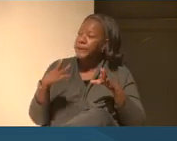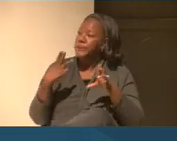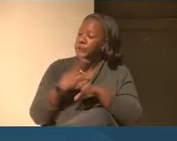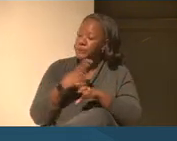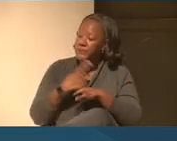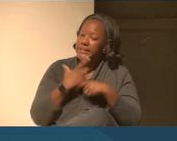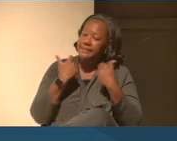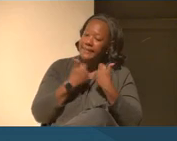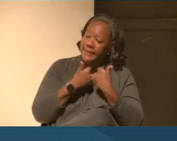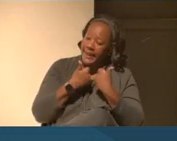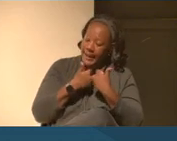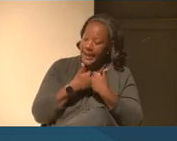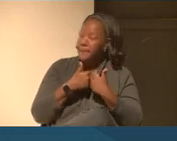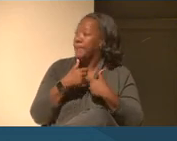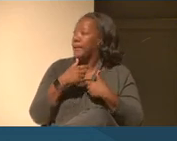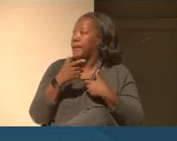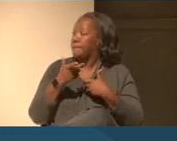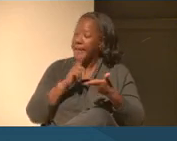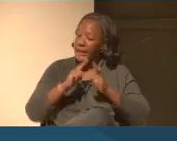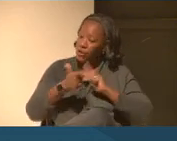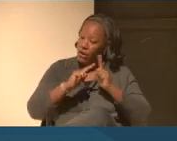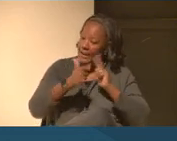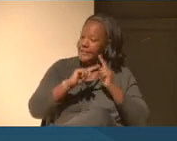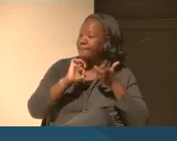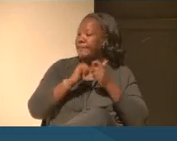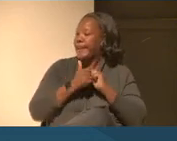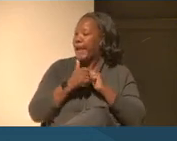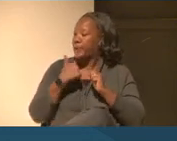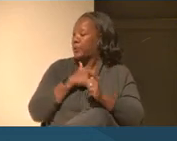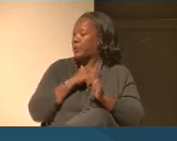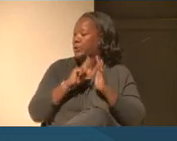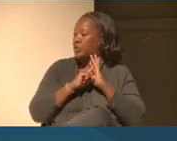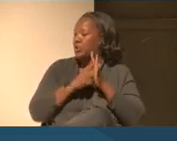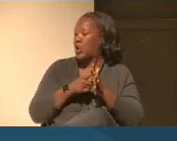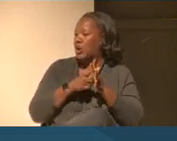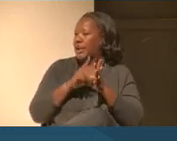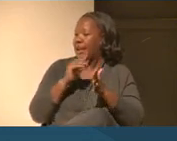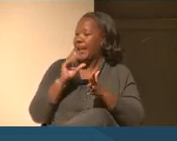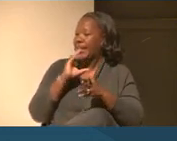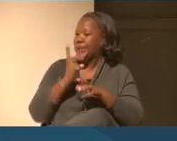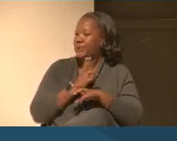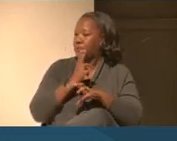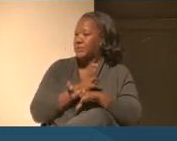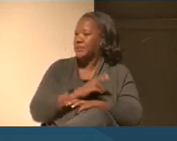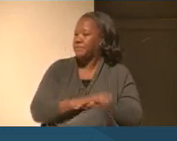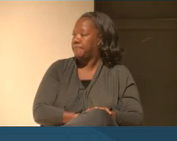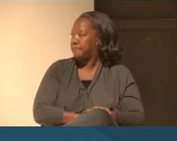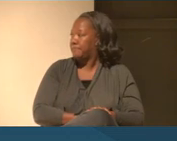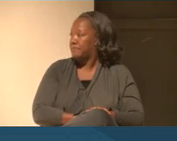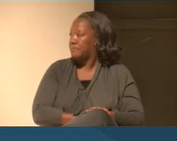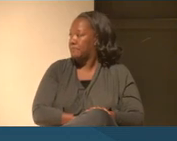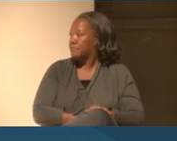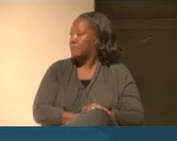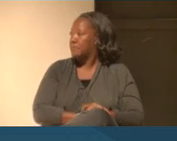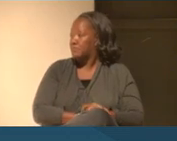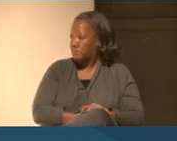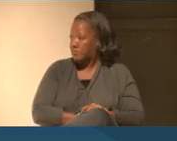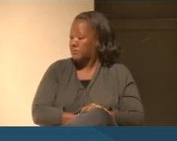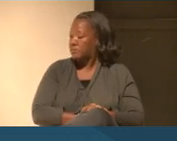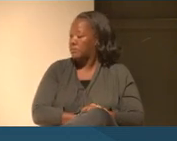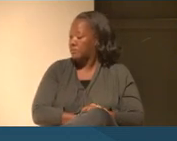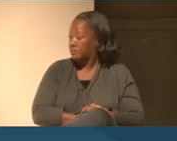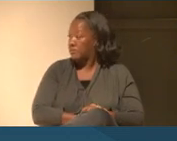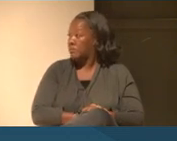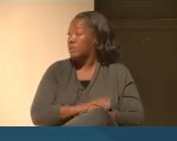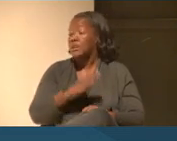and the interactive, and any advice for how to get started and implement it? Yeah, sure. So my